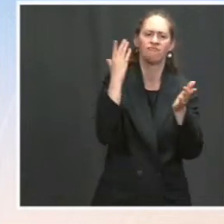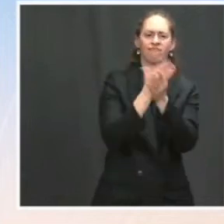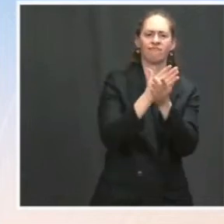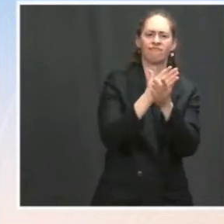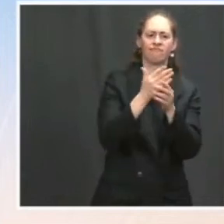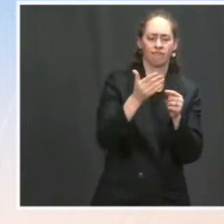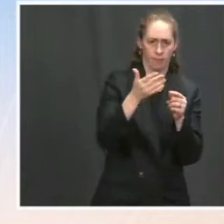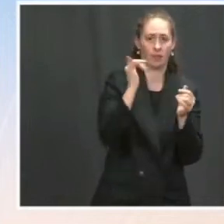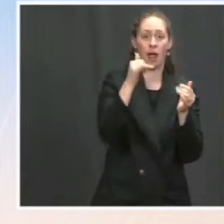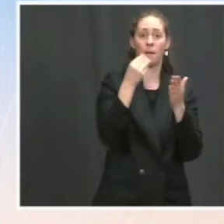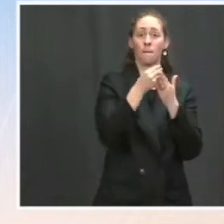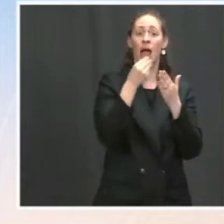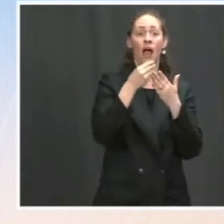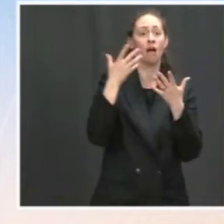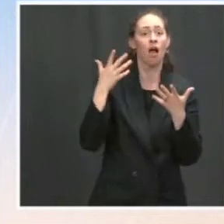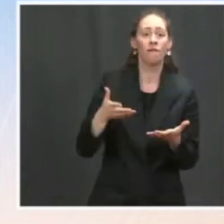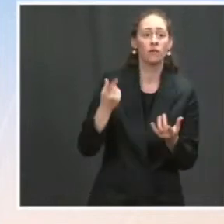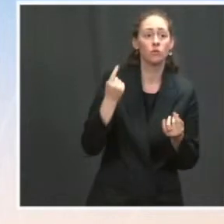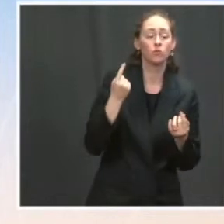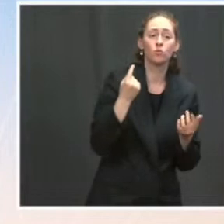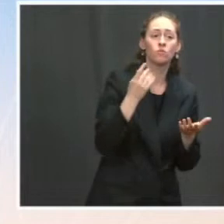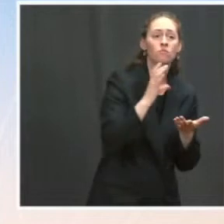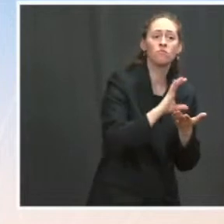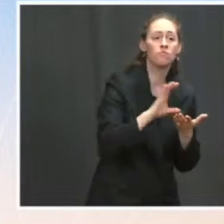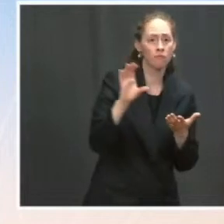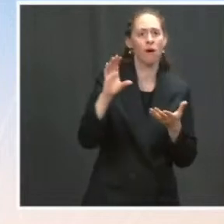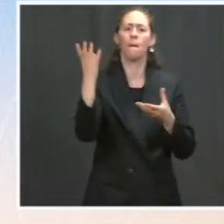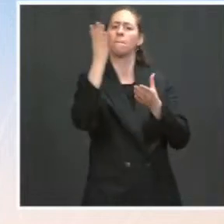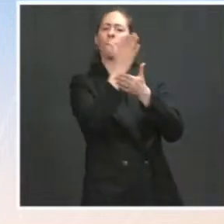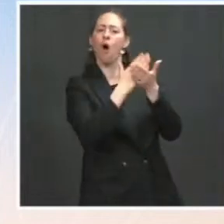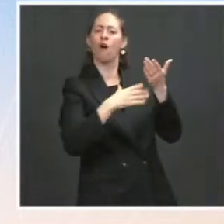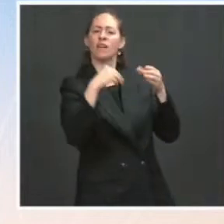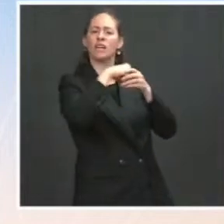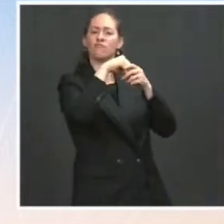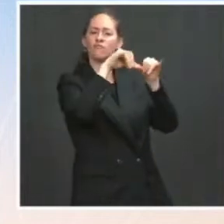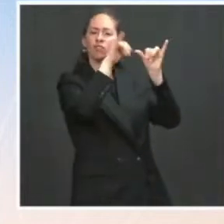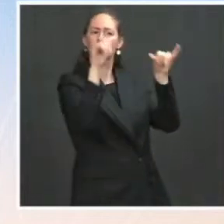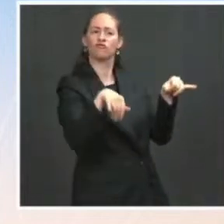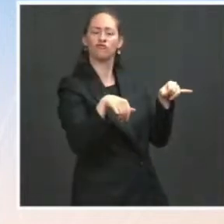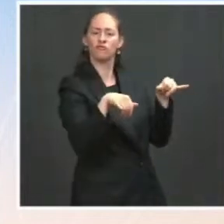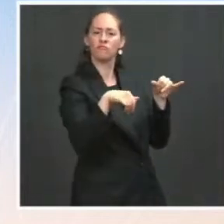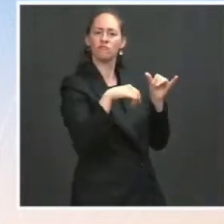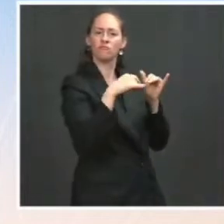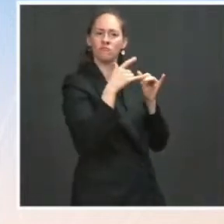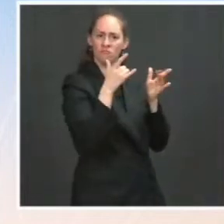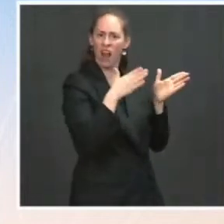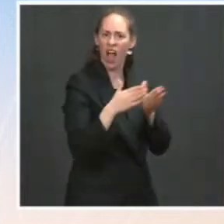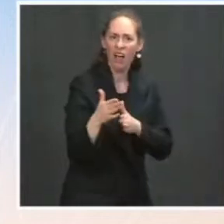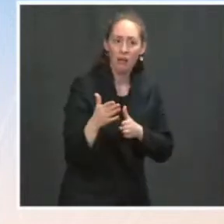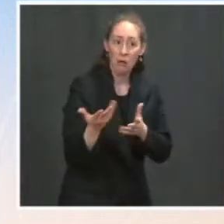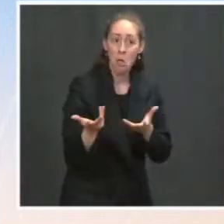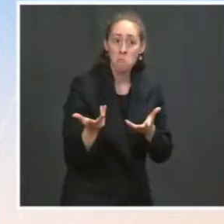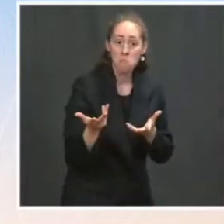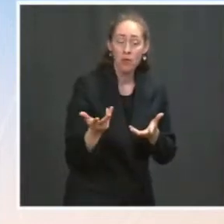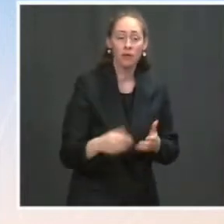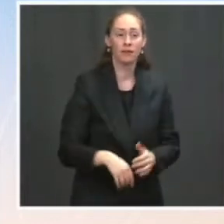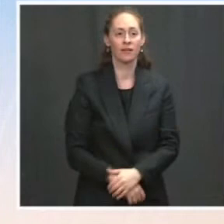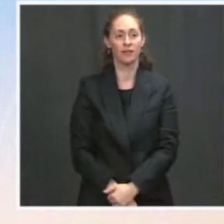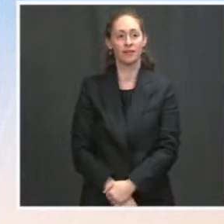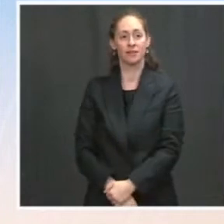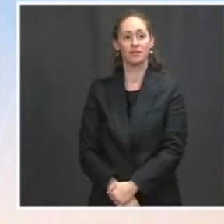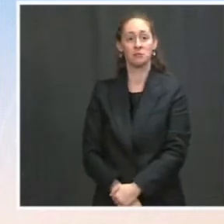to go into infrastructure. Is that being taken up by your side? I'm certain they will bring many ideas to